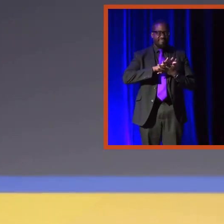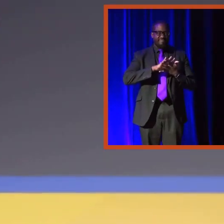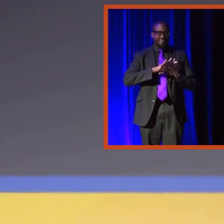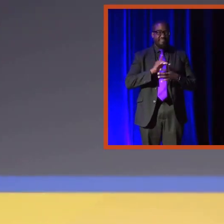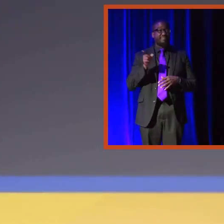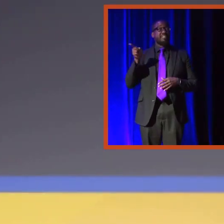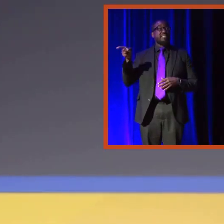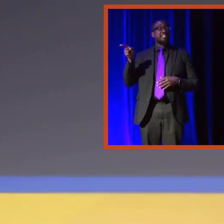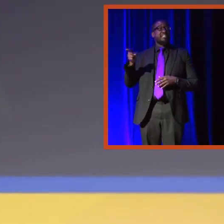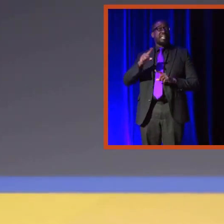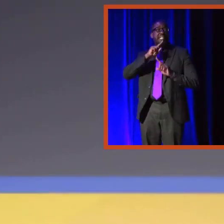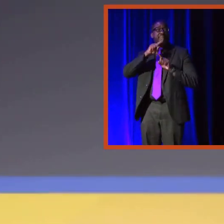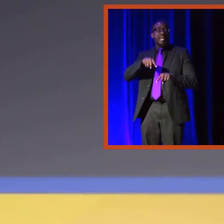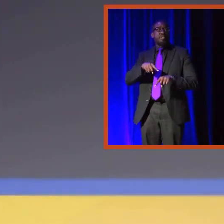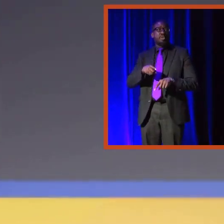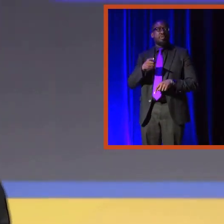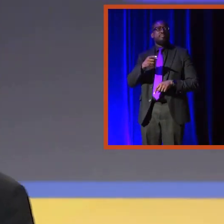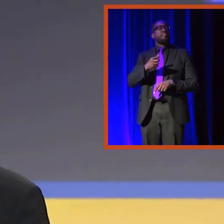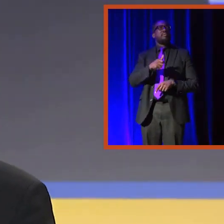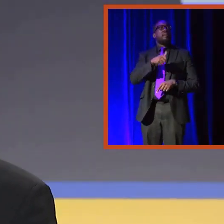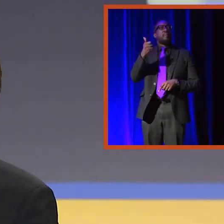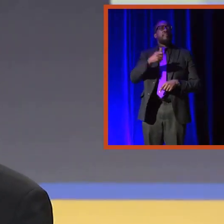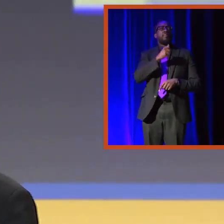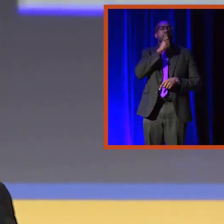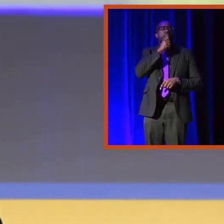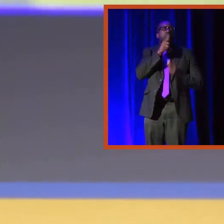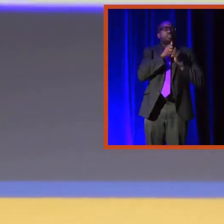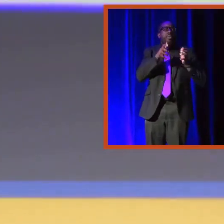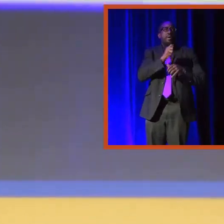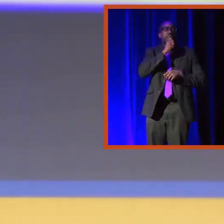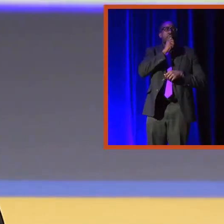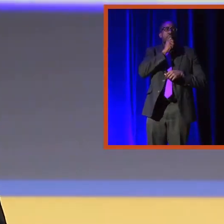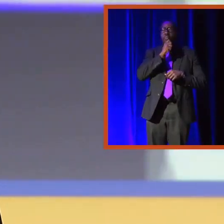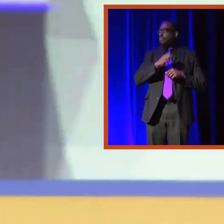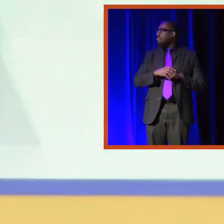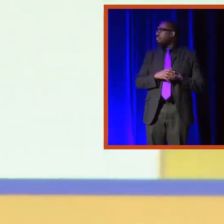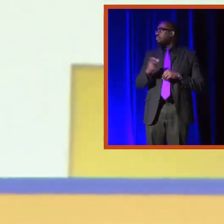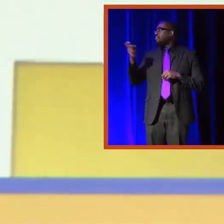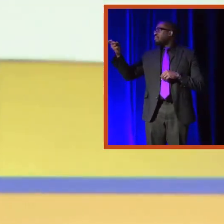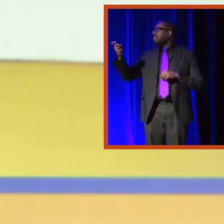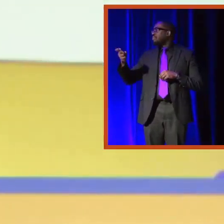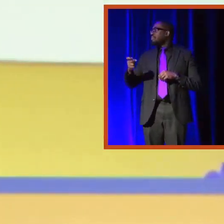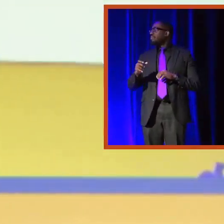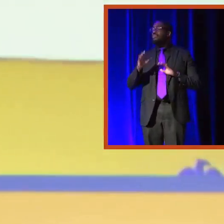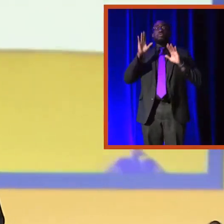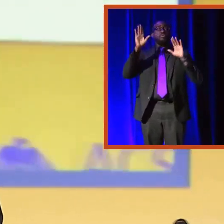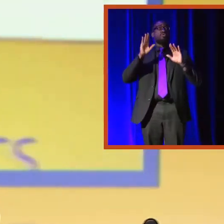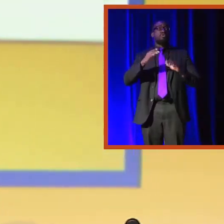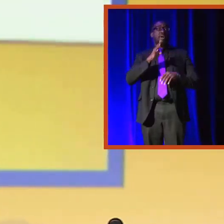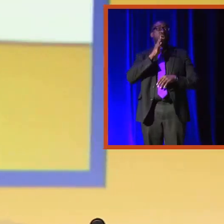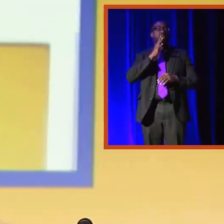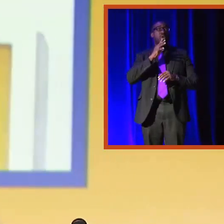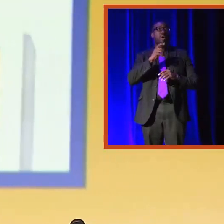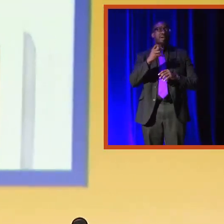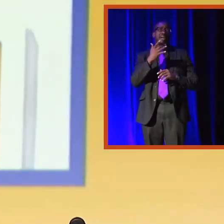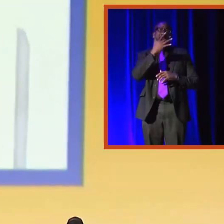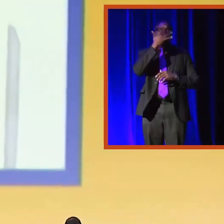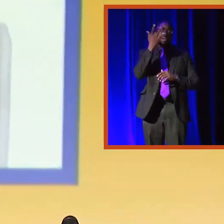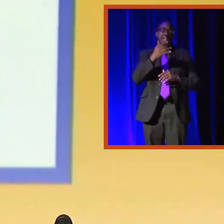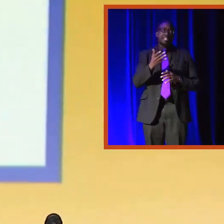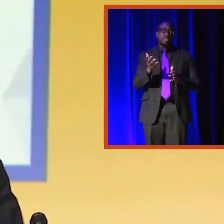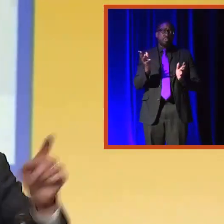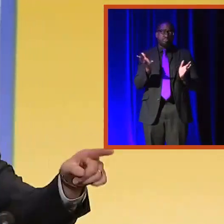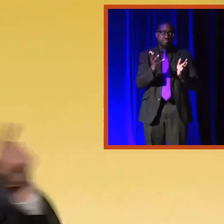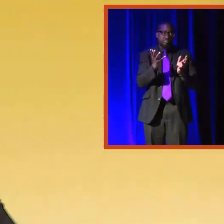answer. Honestly, yeah. So, great talk. I forgot to compliment you. Oh, thank you very much. So I'm going to compliment you now. Thank you very